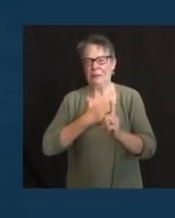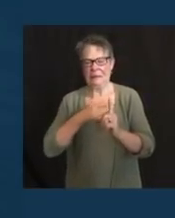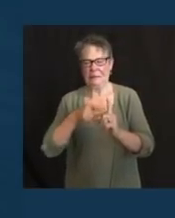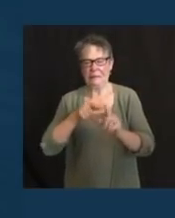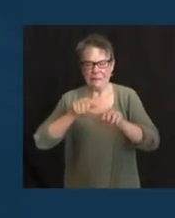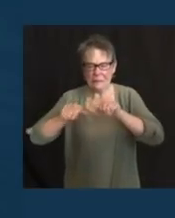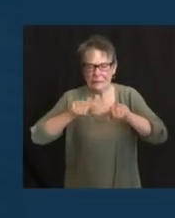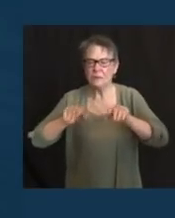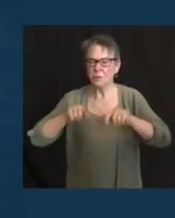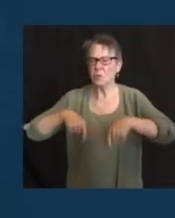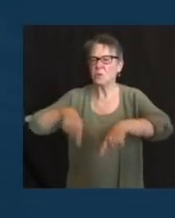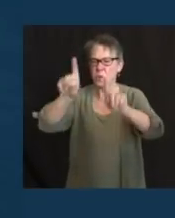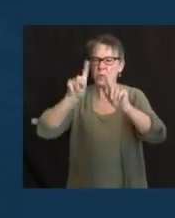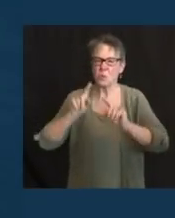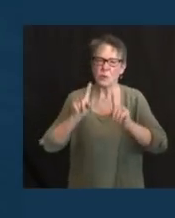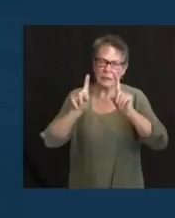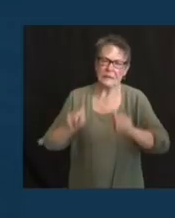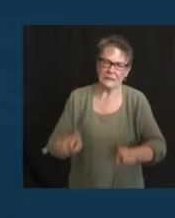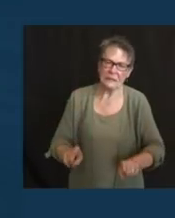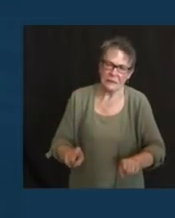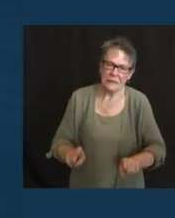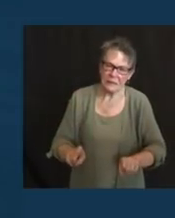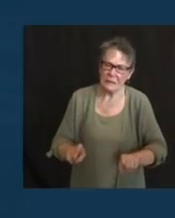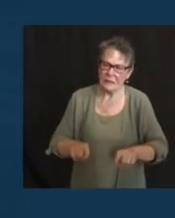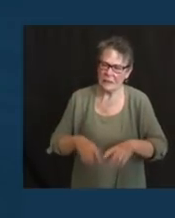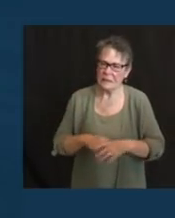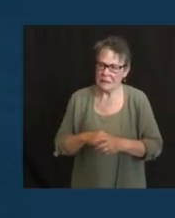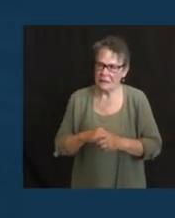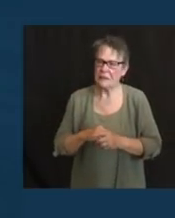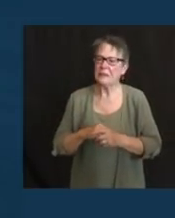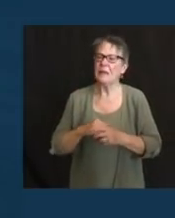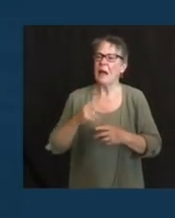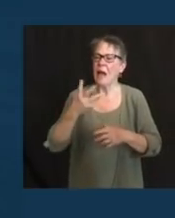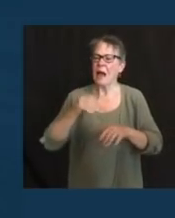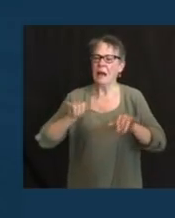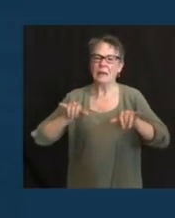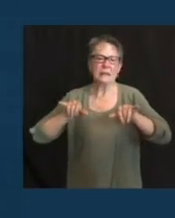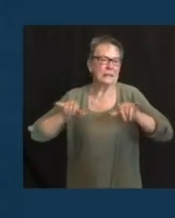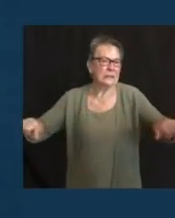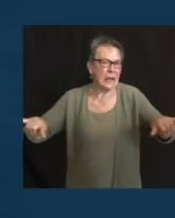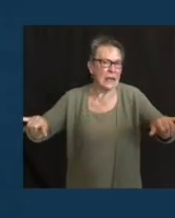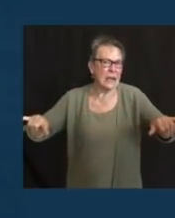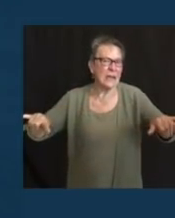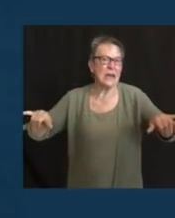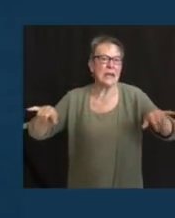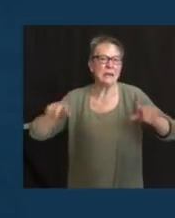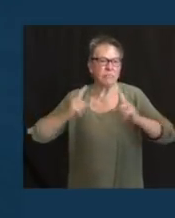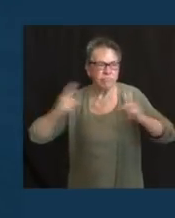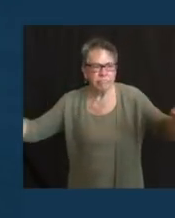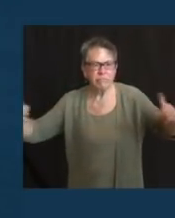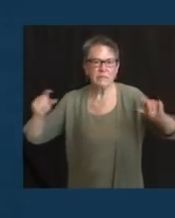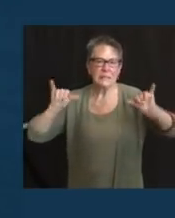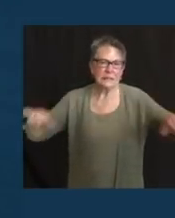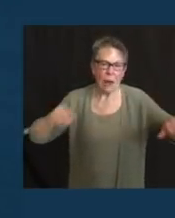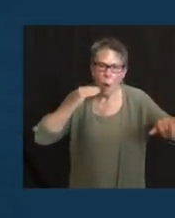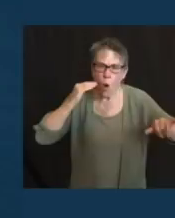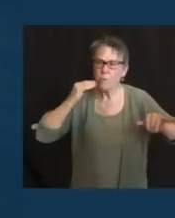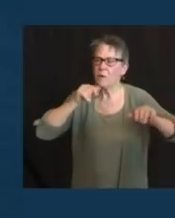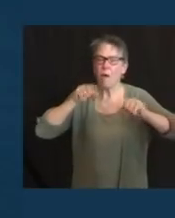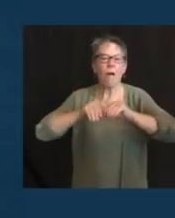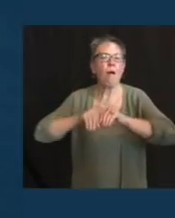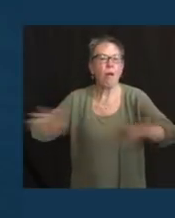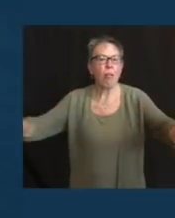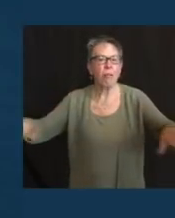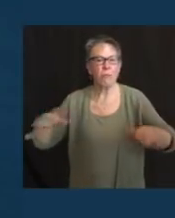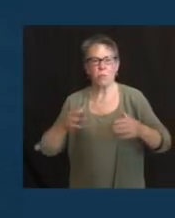so to prevent further spread. Our job over the coming weeks is to grow their